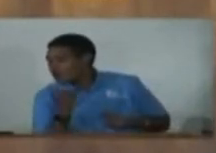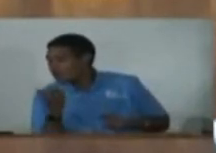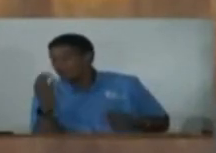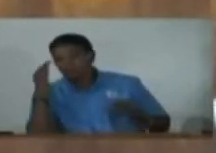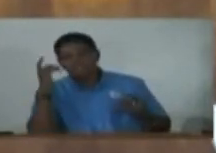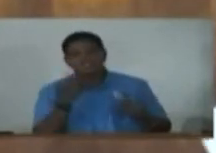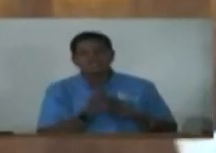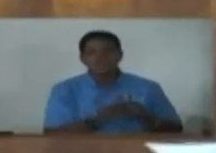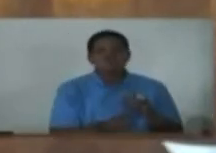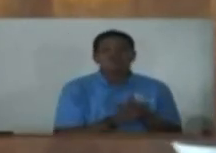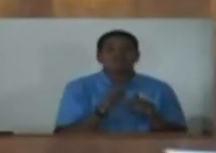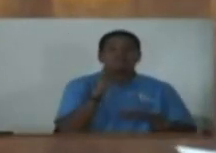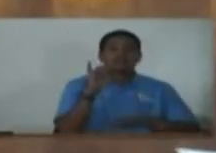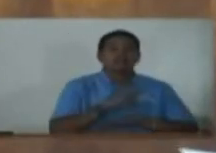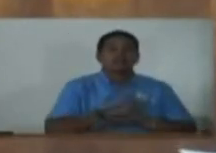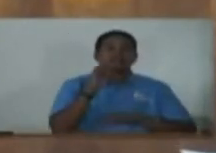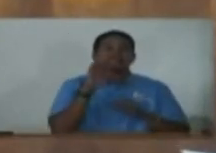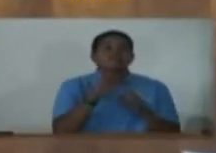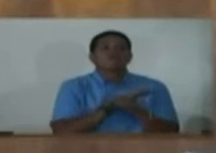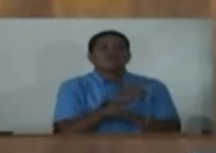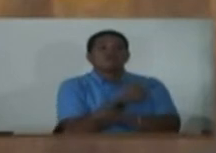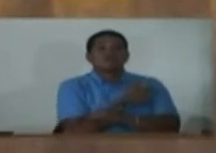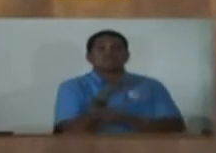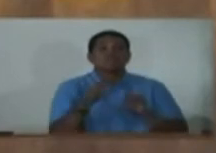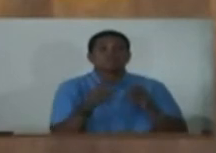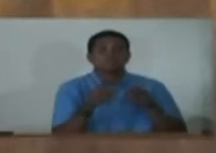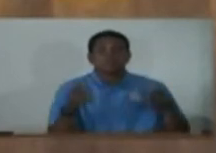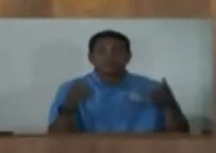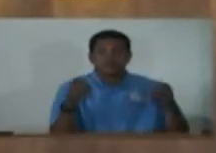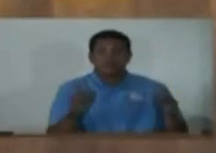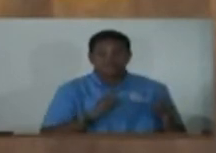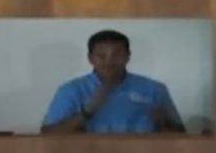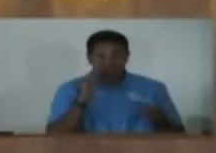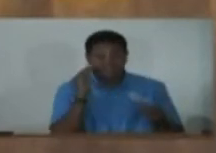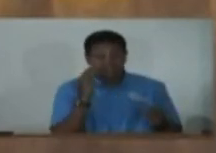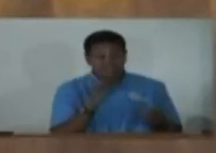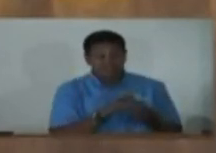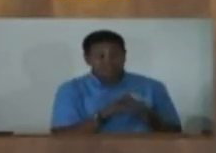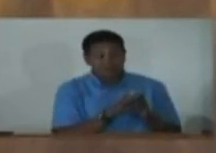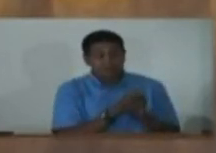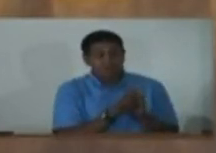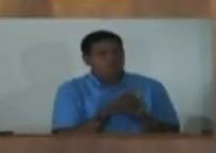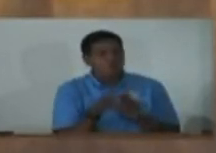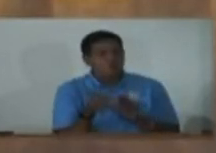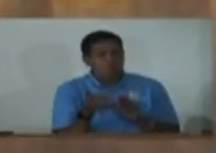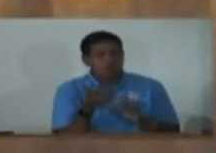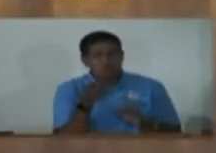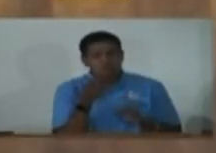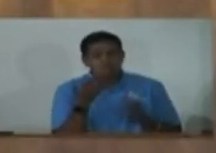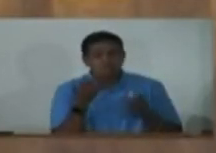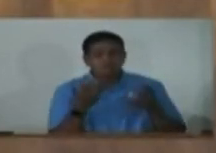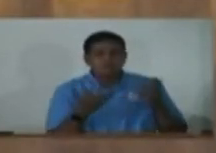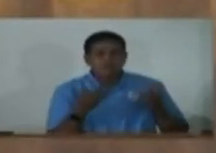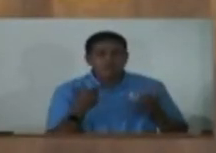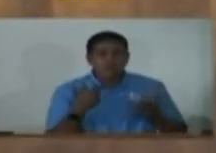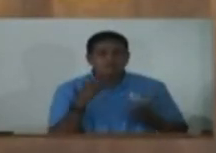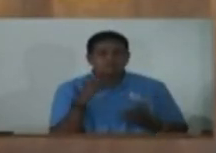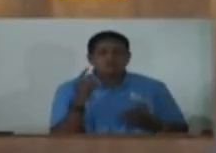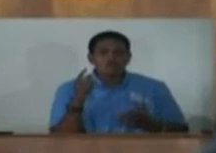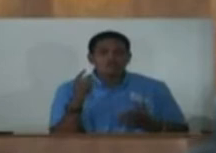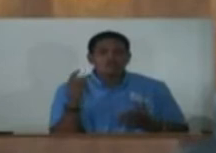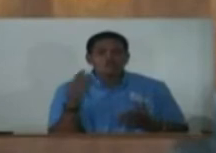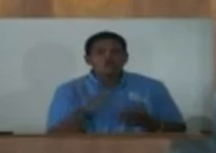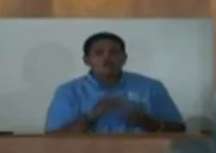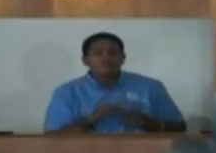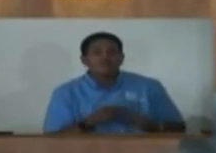the fully vaccinated persons? And I say that against the background of, you know, you made a passing comment to my